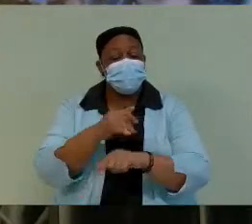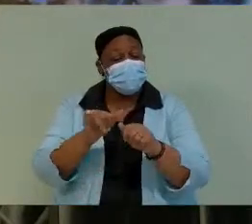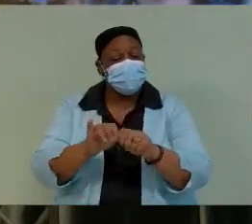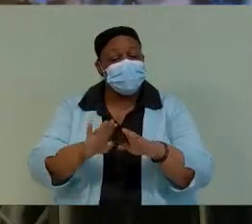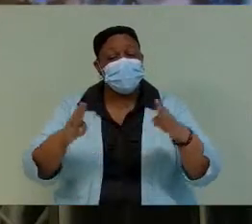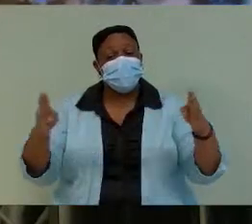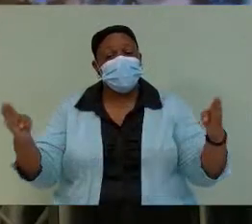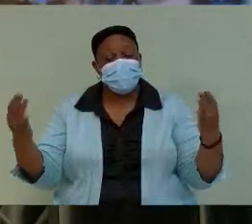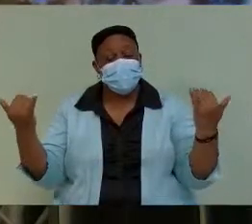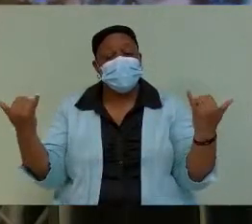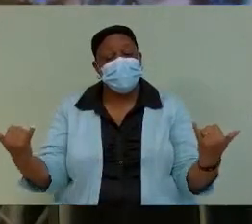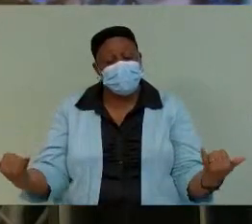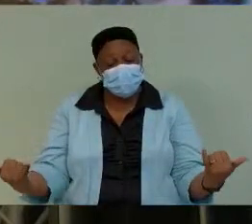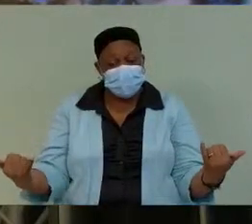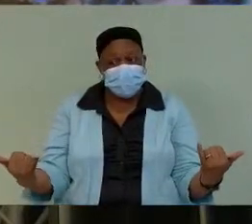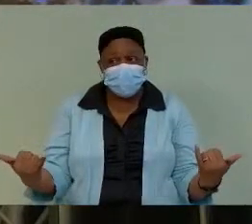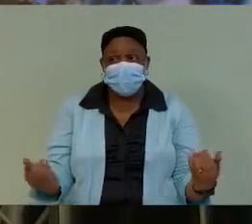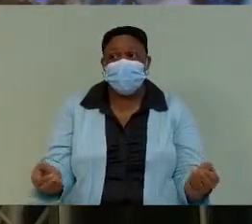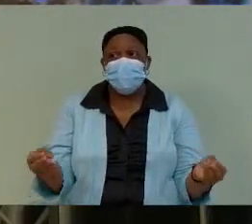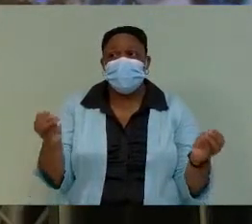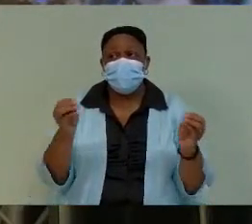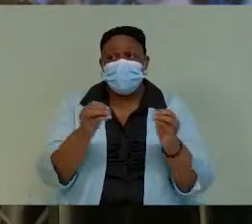extended.